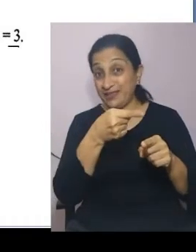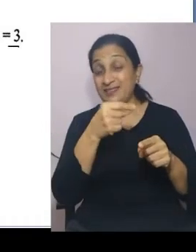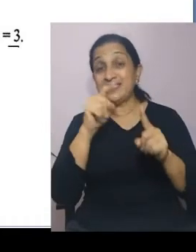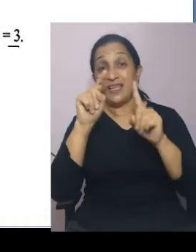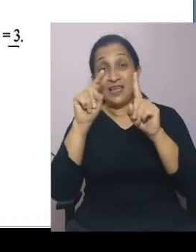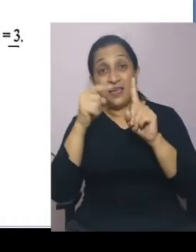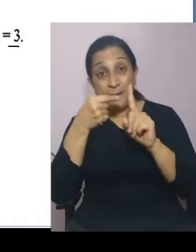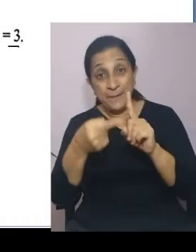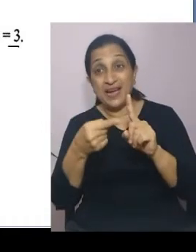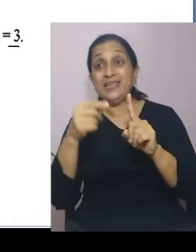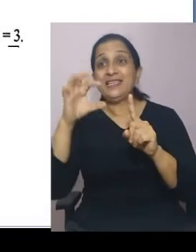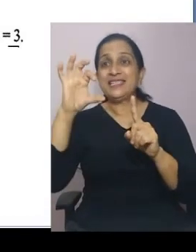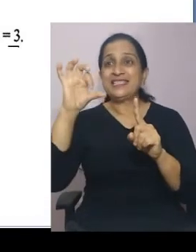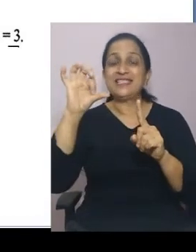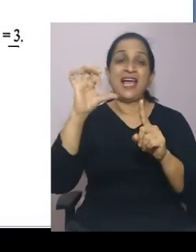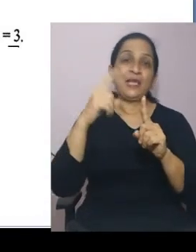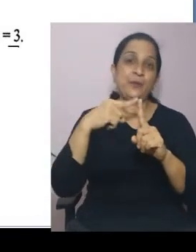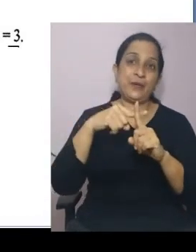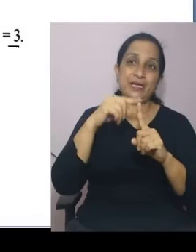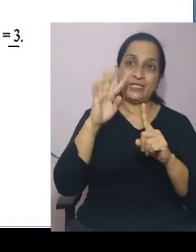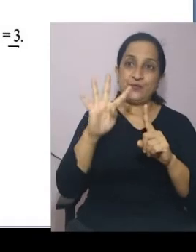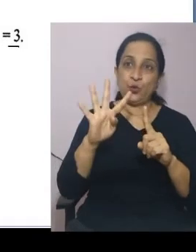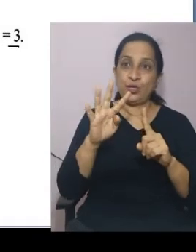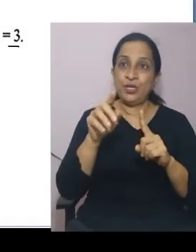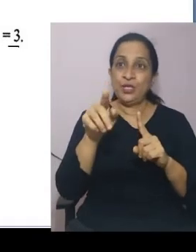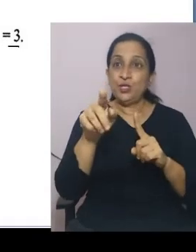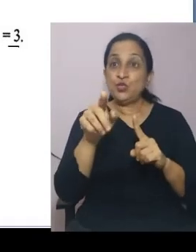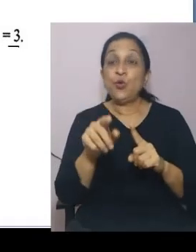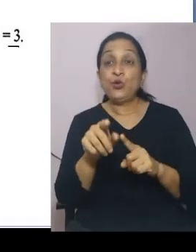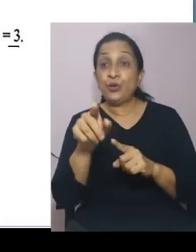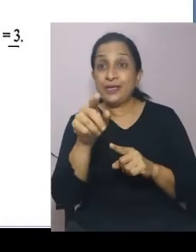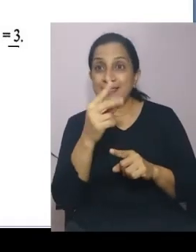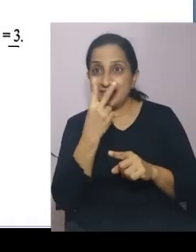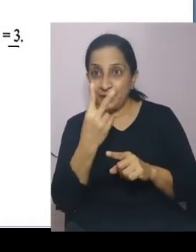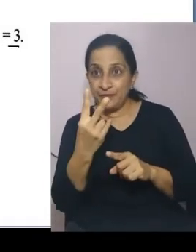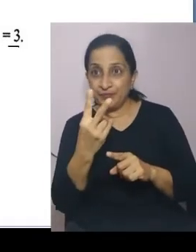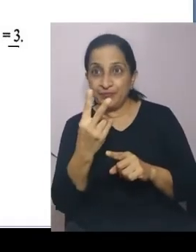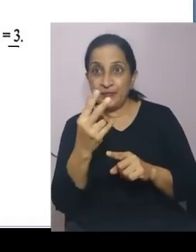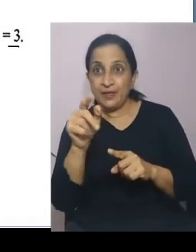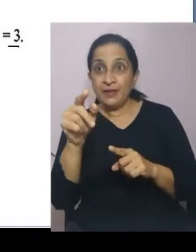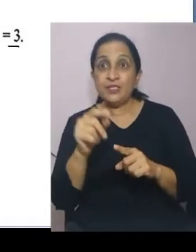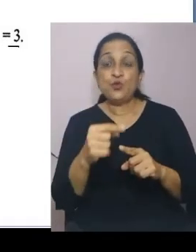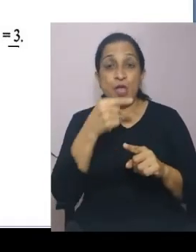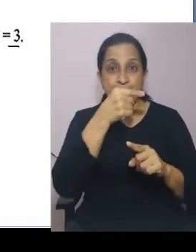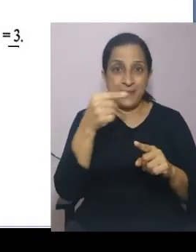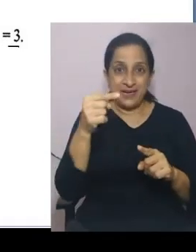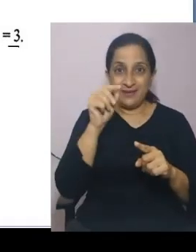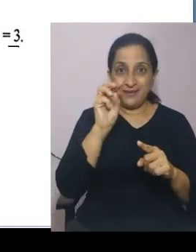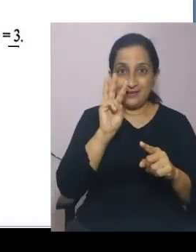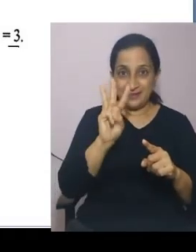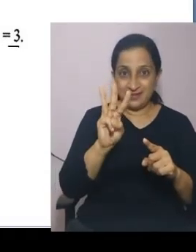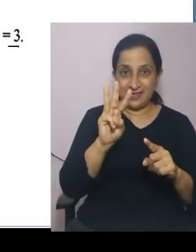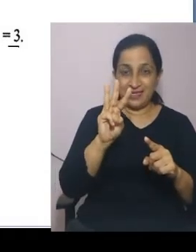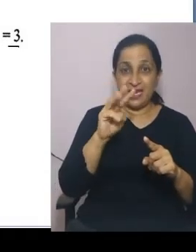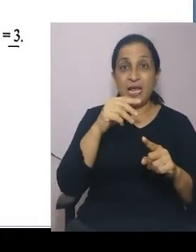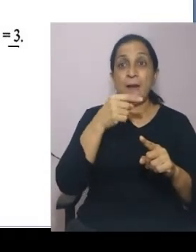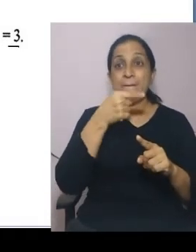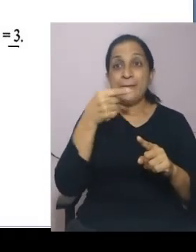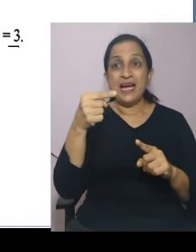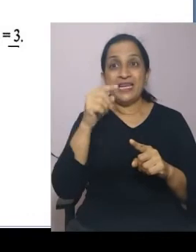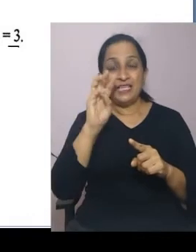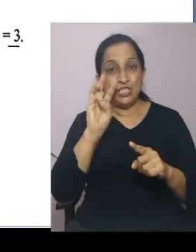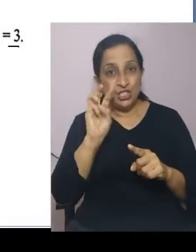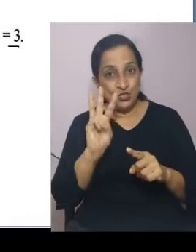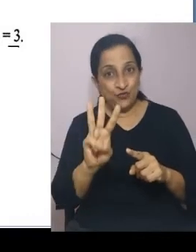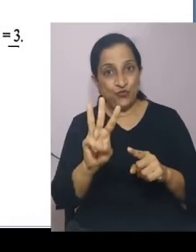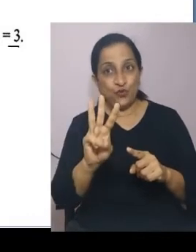you leave these elements and take this, that is 0 into 2, 0 here, and minus 1 into minus 1 is plus, minus